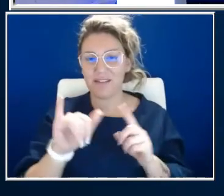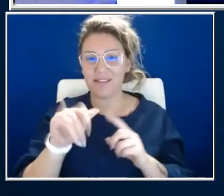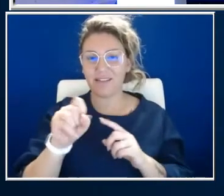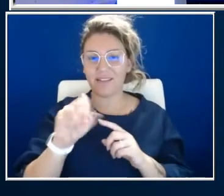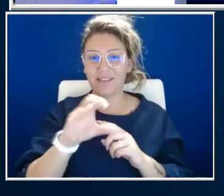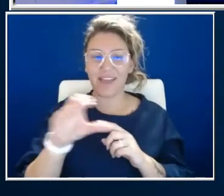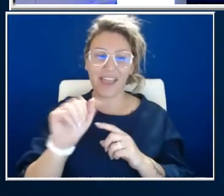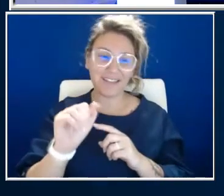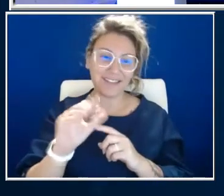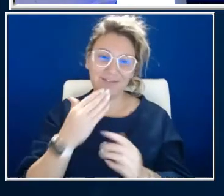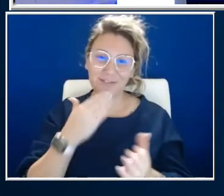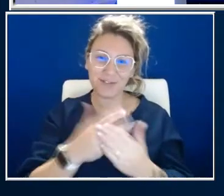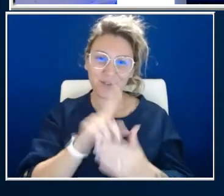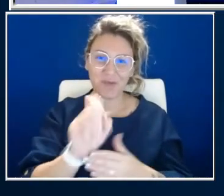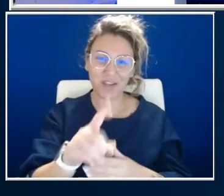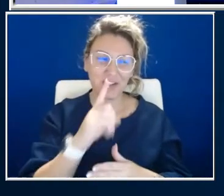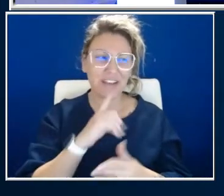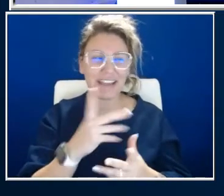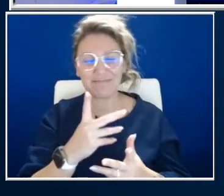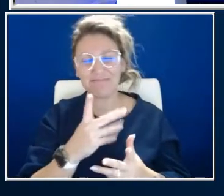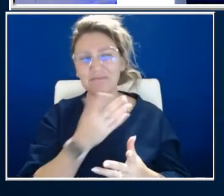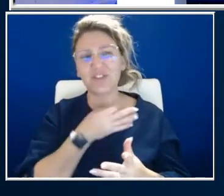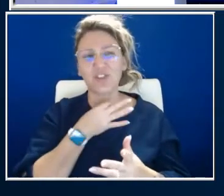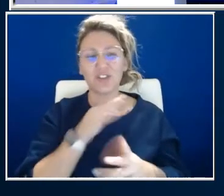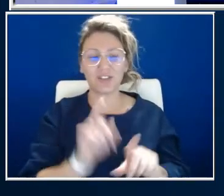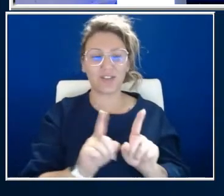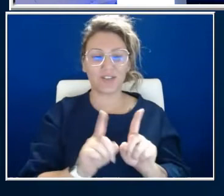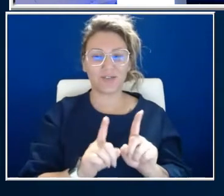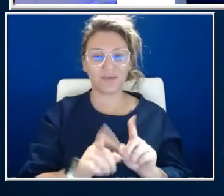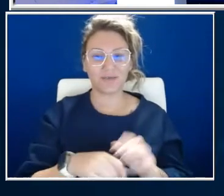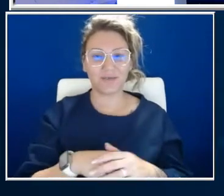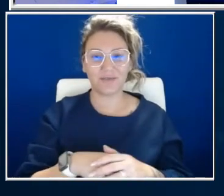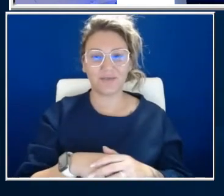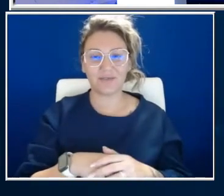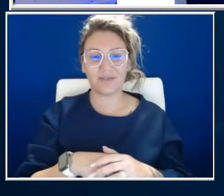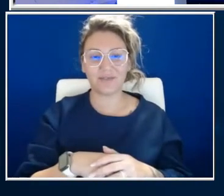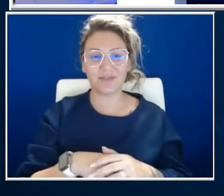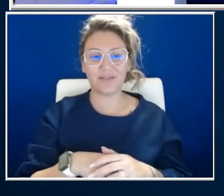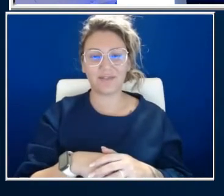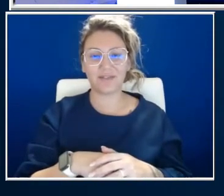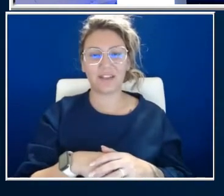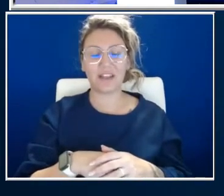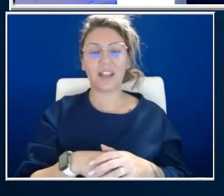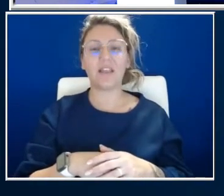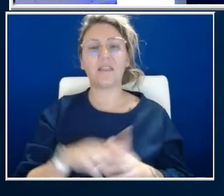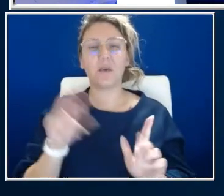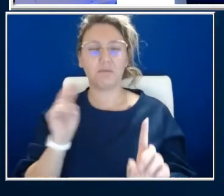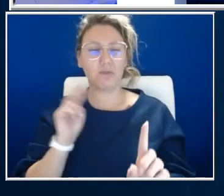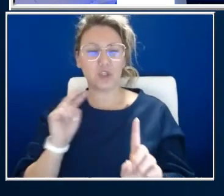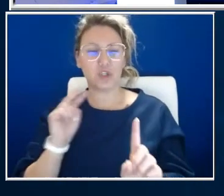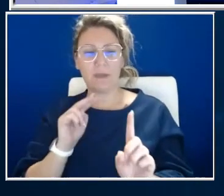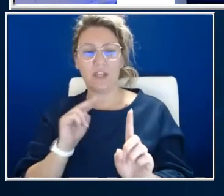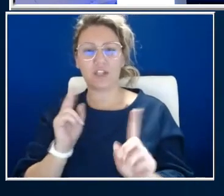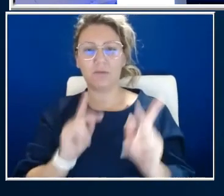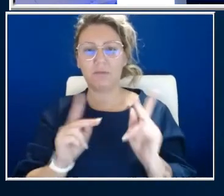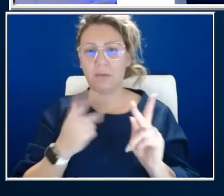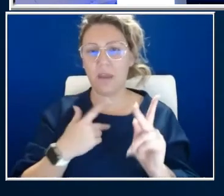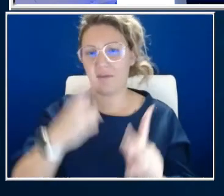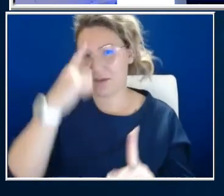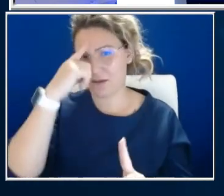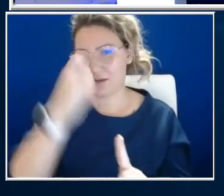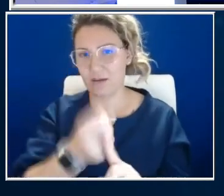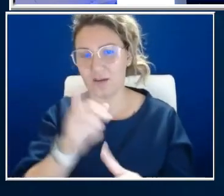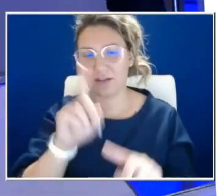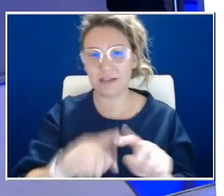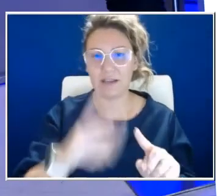I'm kind of wondering the same thing. That common perception that people who have a concussion can't fall asleep because